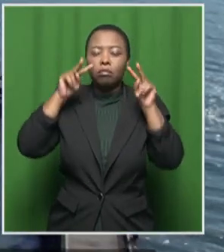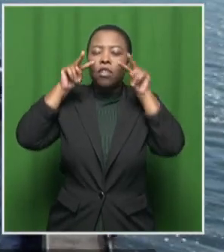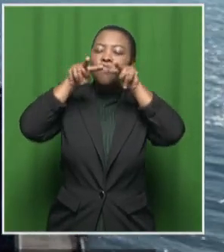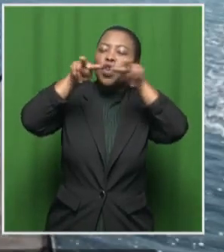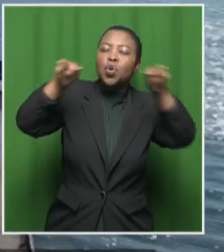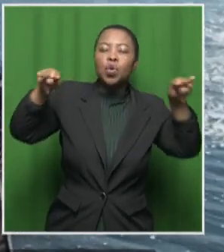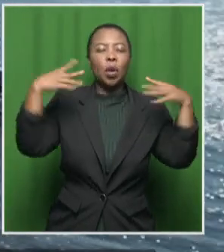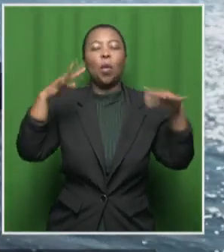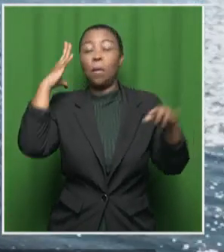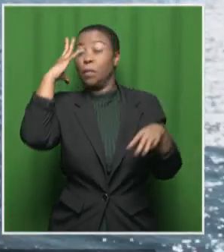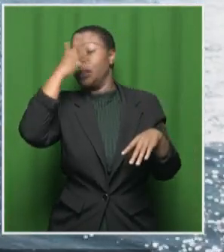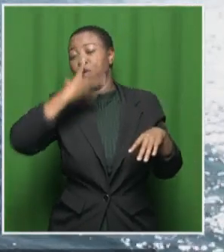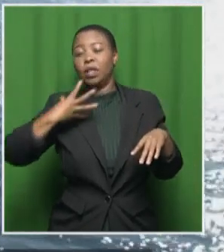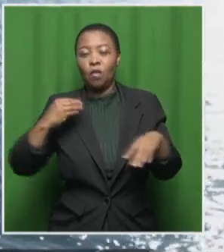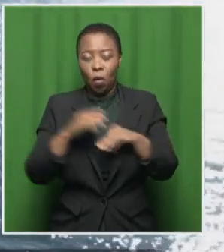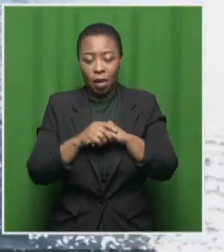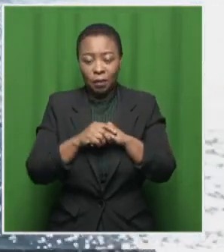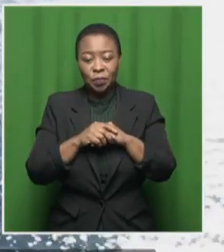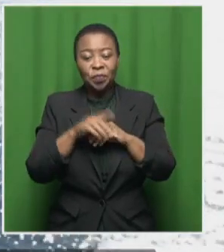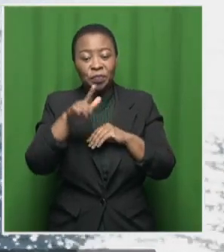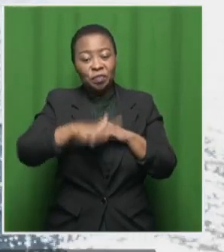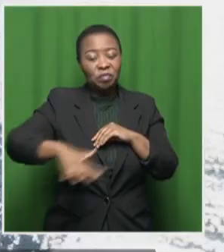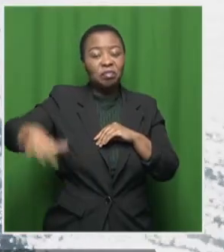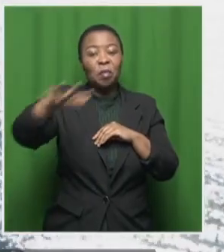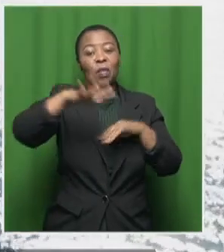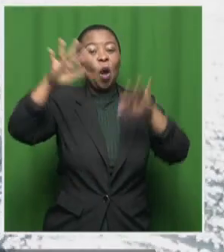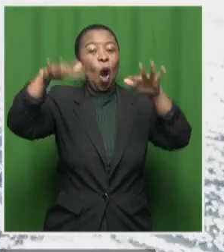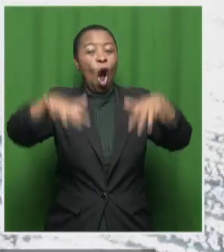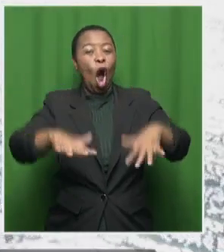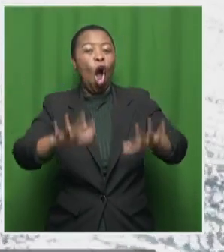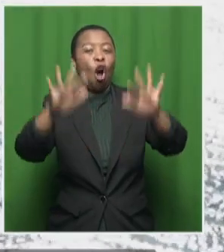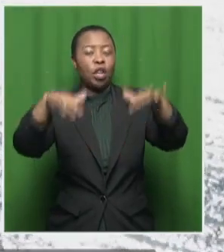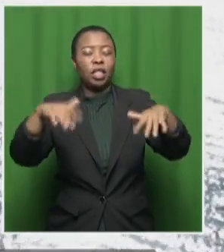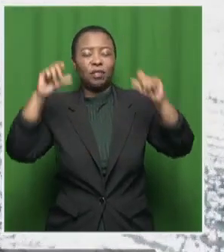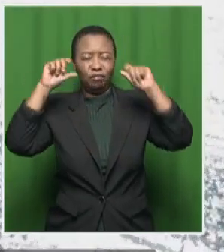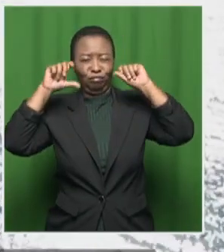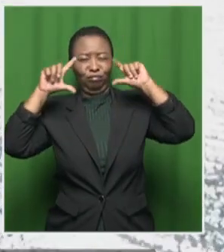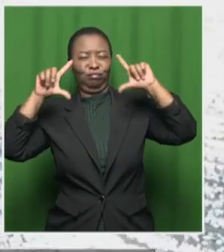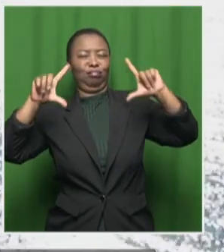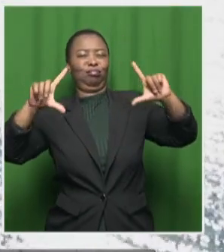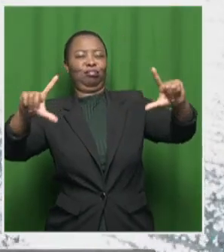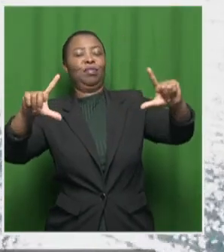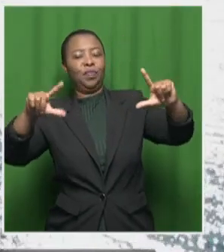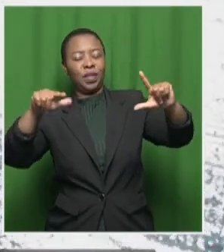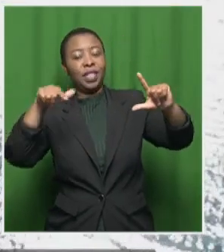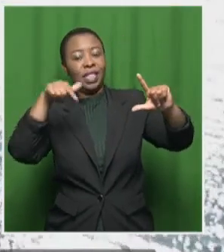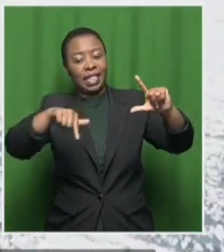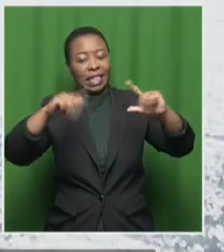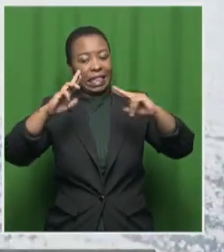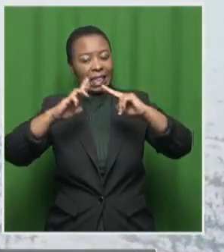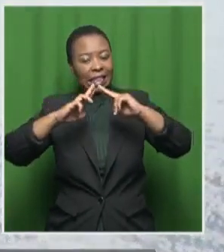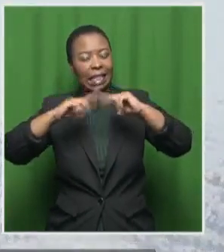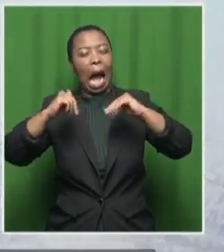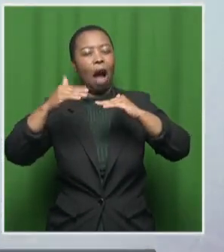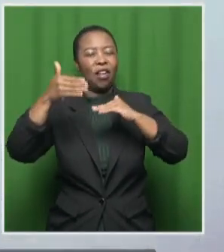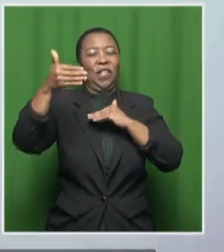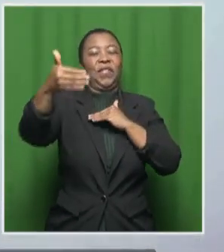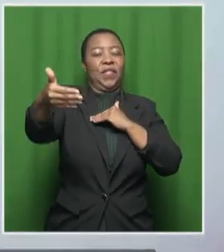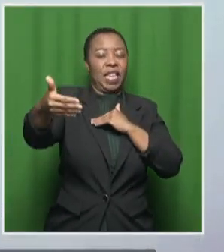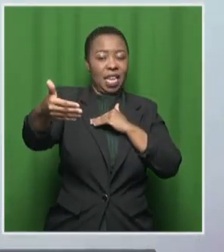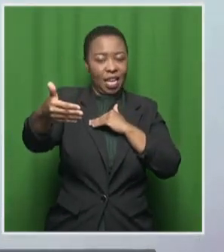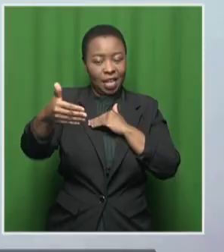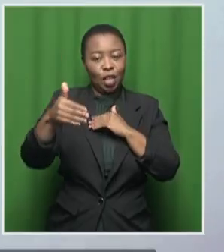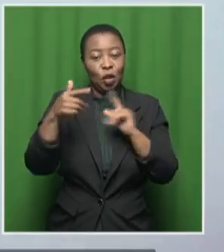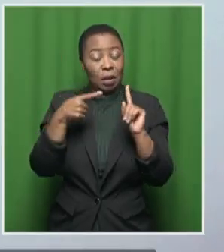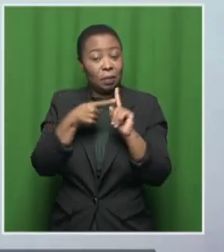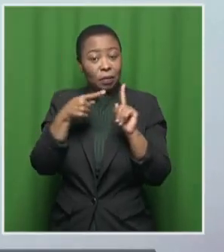the Atlantic Ocean meets New York's Hudson River, with panoramic views of the harbor and Manhattan in the distance. Park Ranger